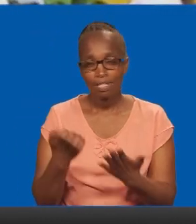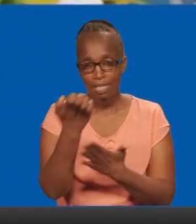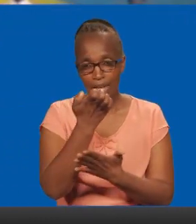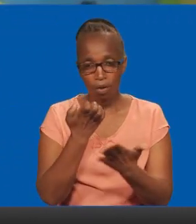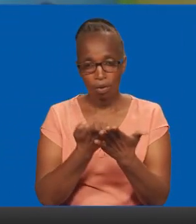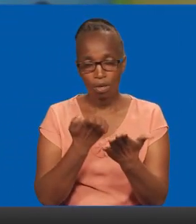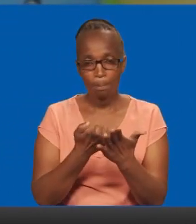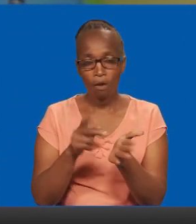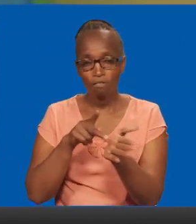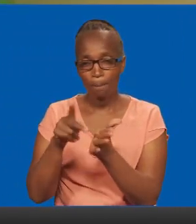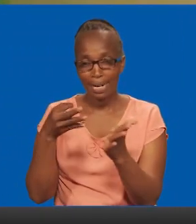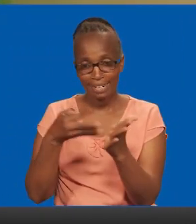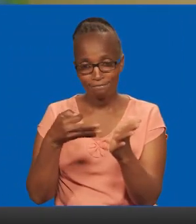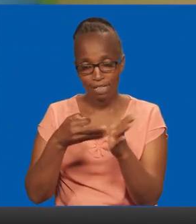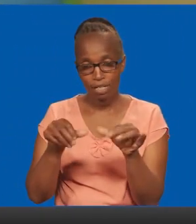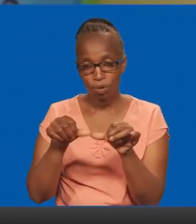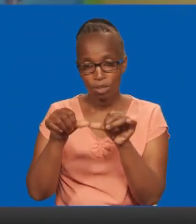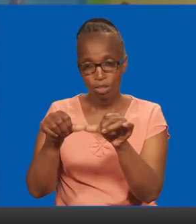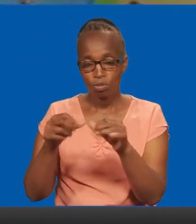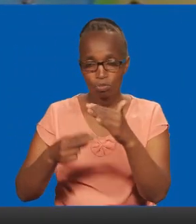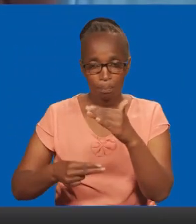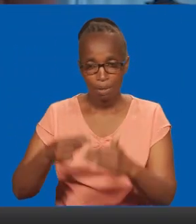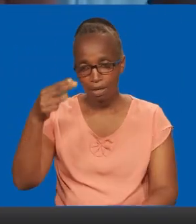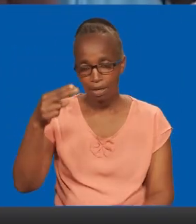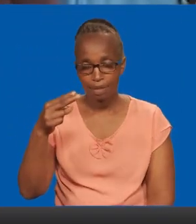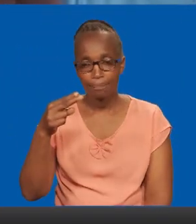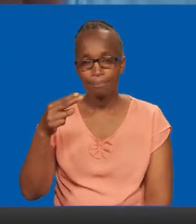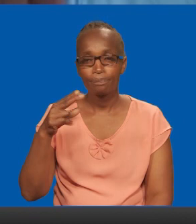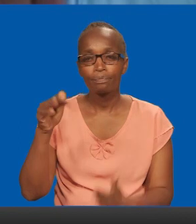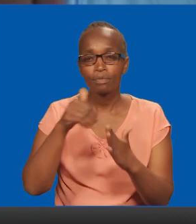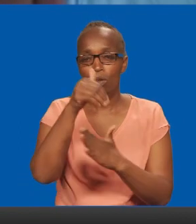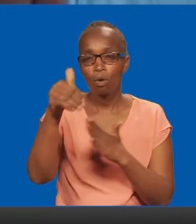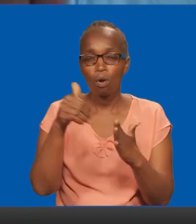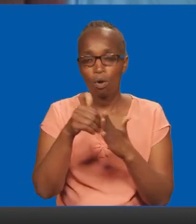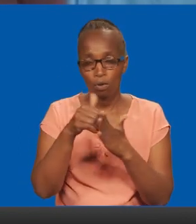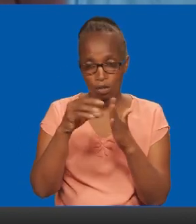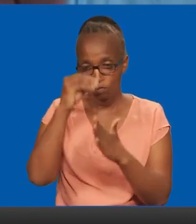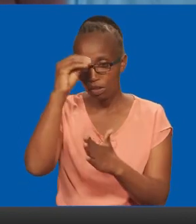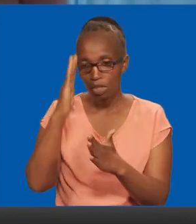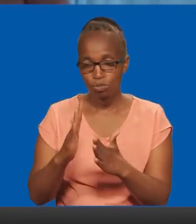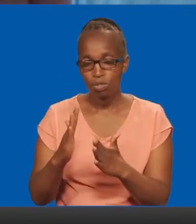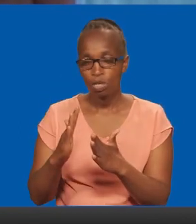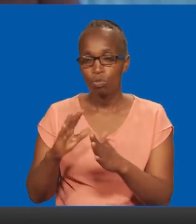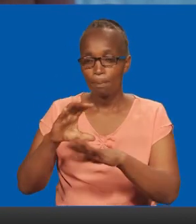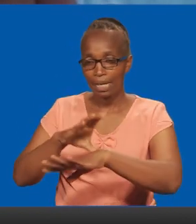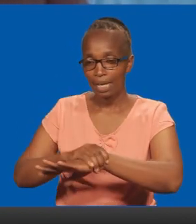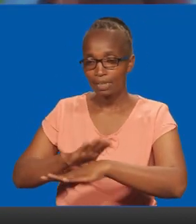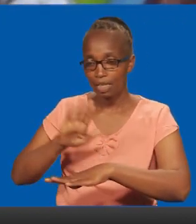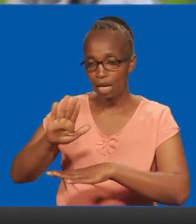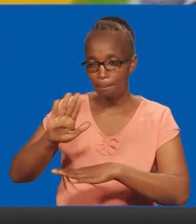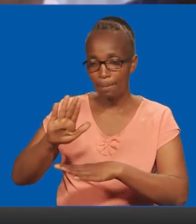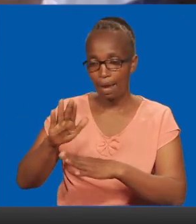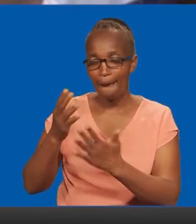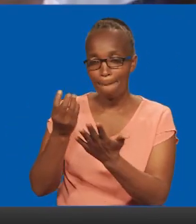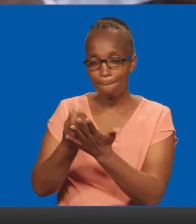huku gharama ya elimu ya shule za upili ikizidi kuwa ghali. So number one, all of you students will have your